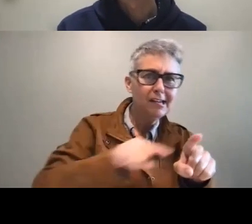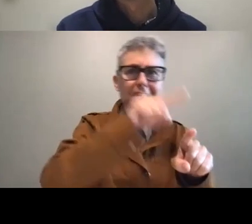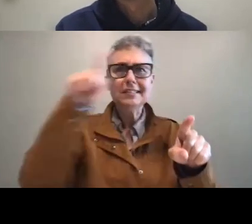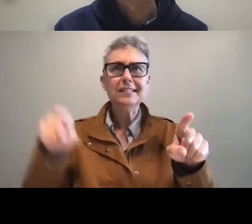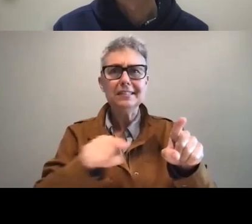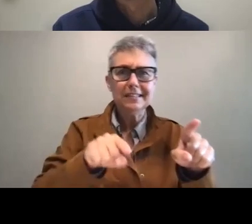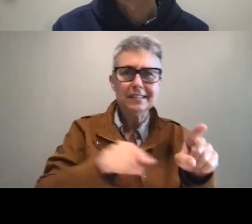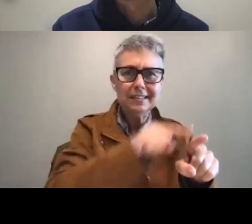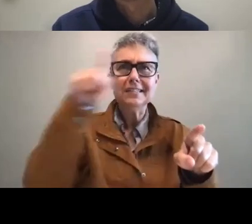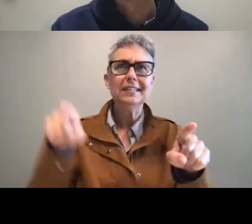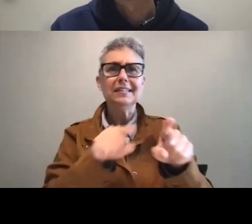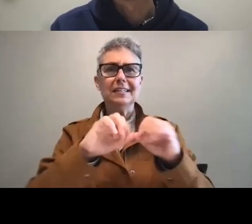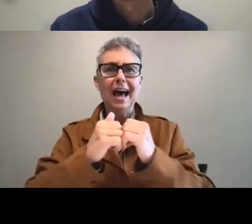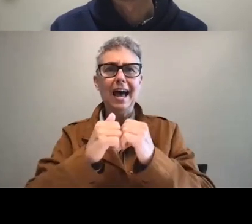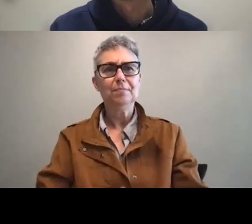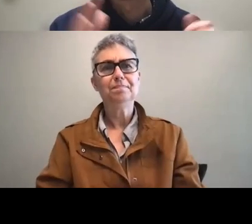this is what